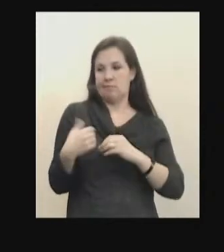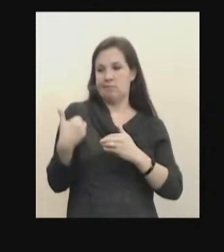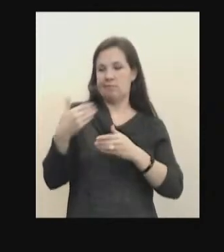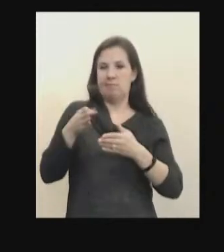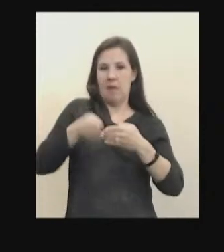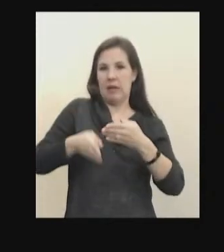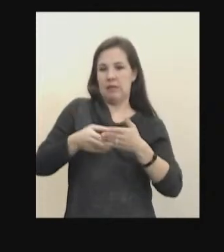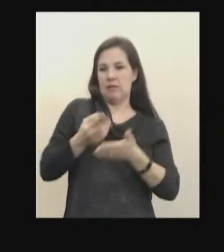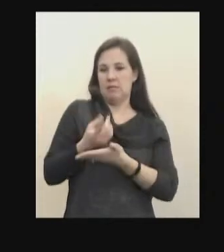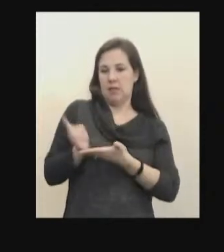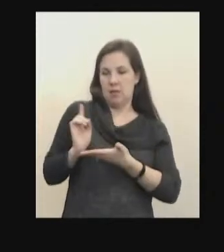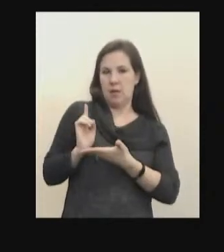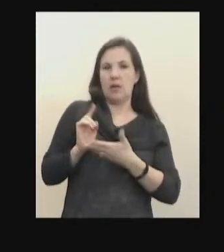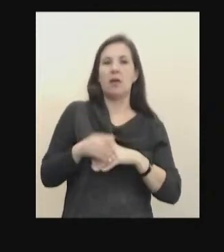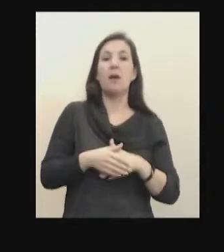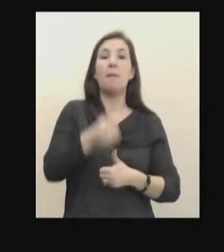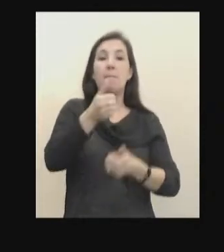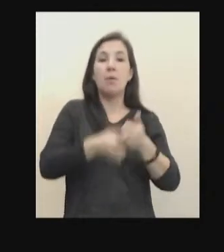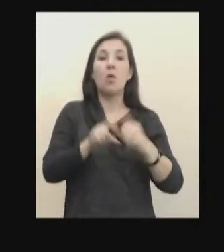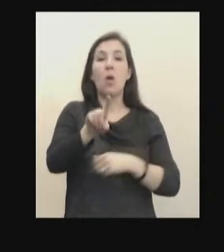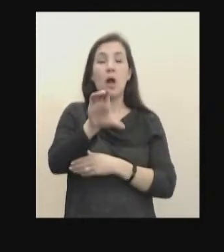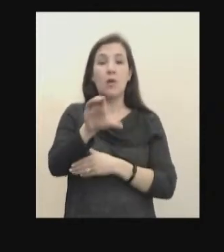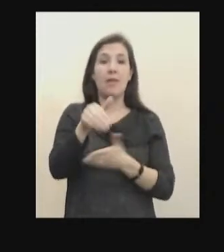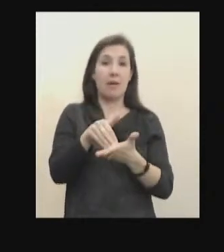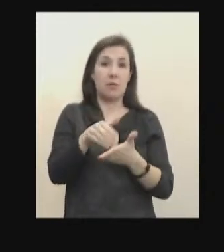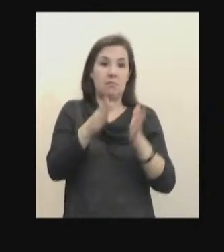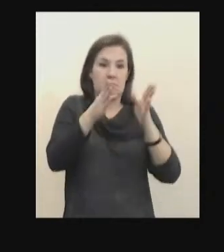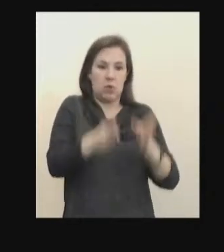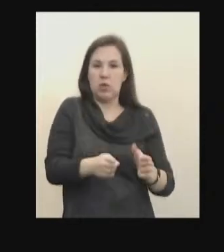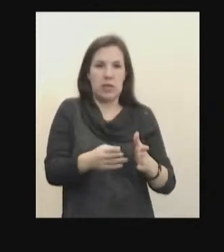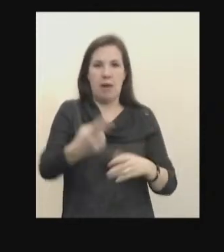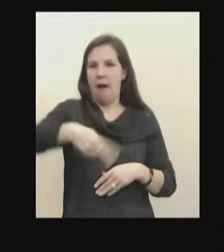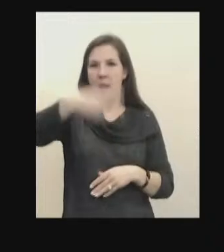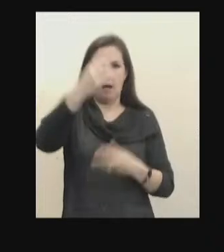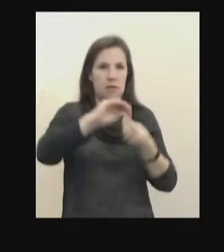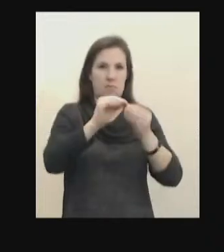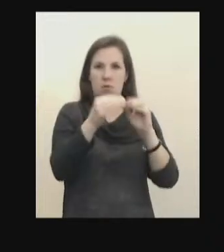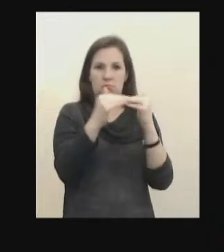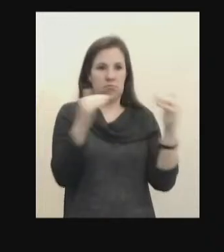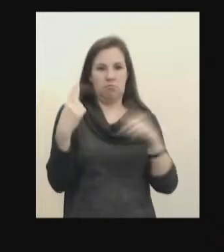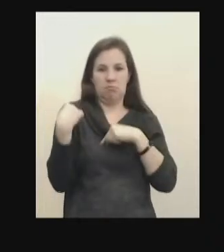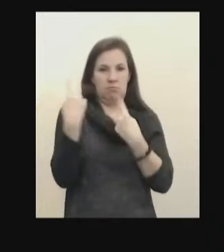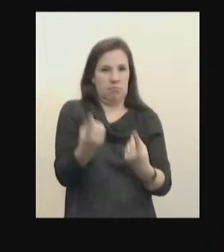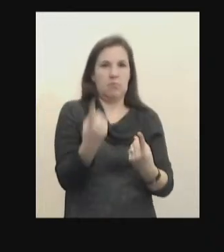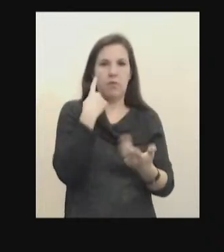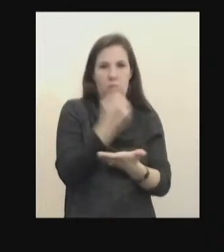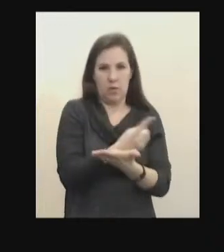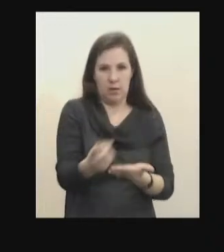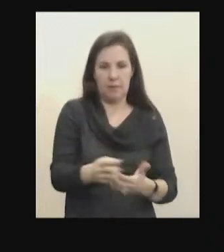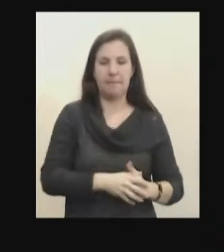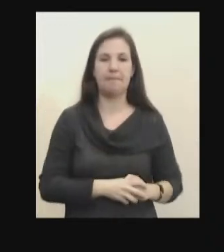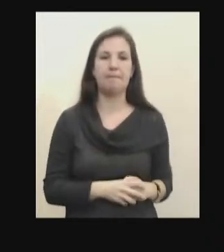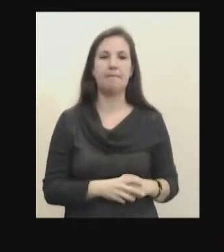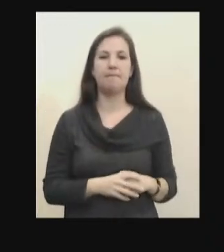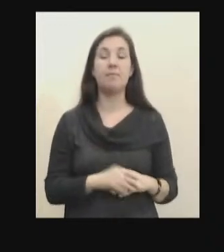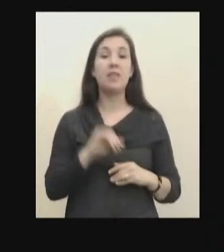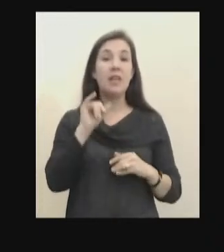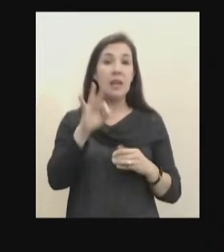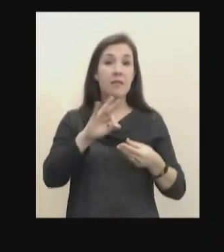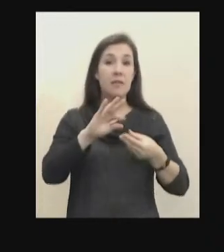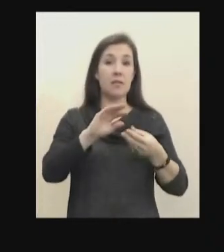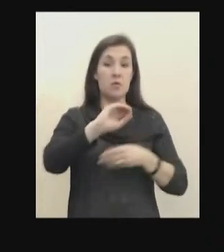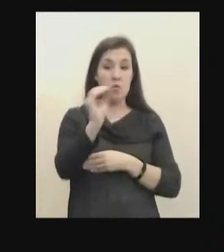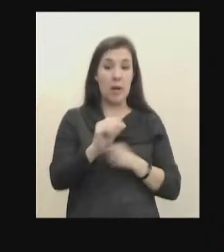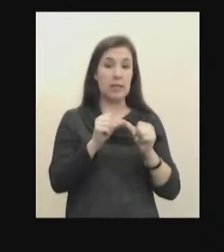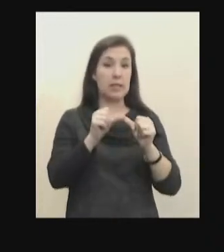per 100,000 persons are the highest we've seen to date, highest recorded to date for a 1-week period. If these rates continue or get worse,